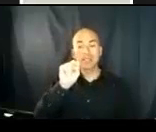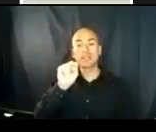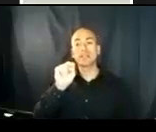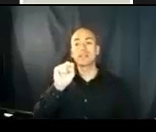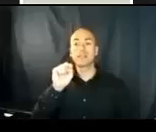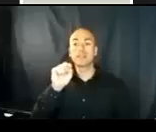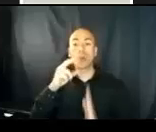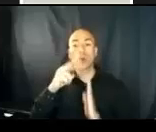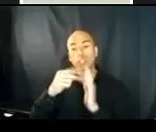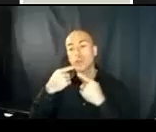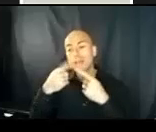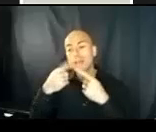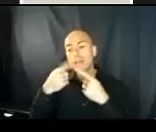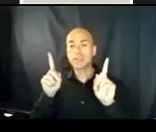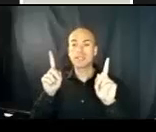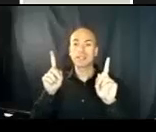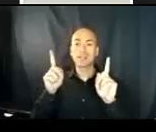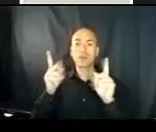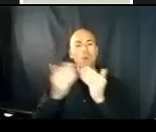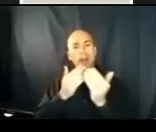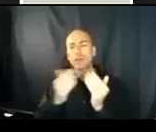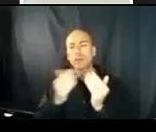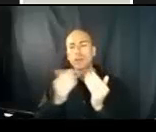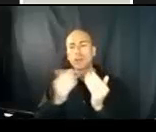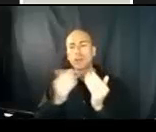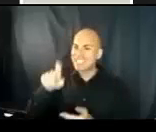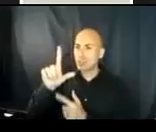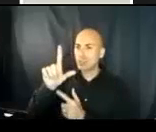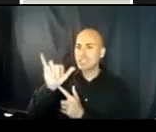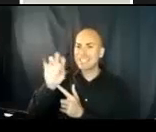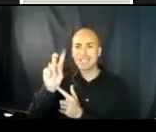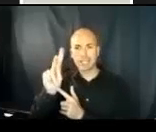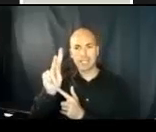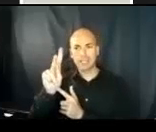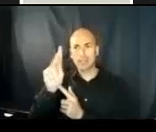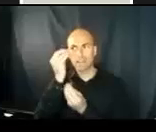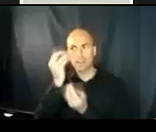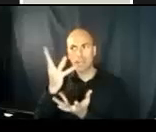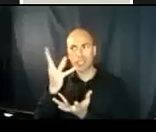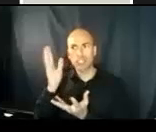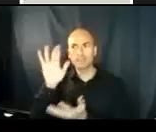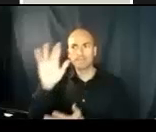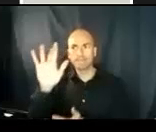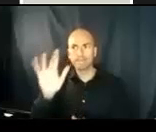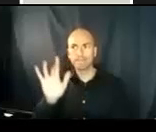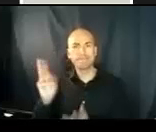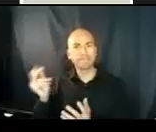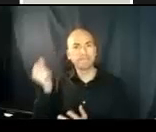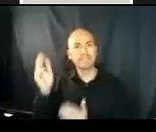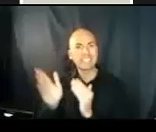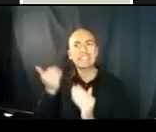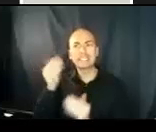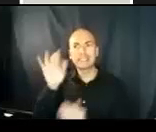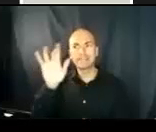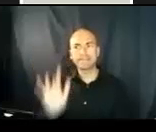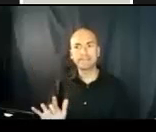so important that you provide them with those information, especially in our online environment. They are on their own sometimes. And